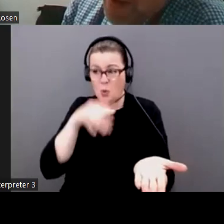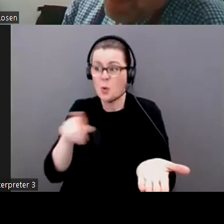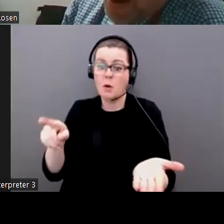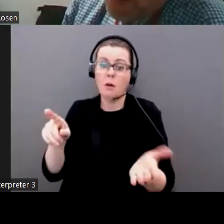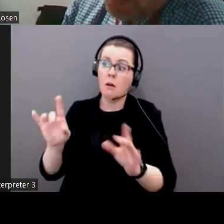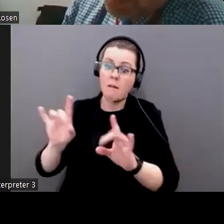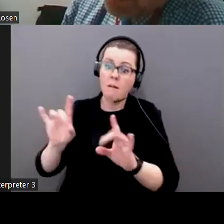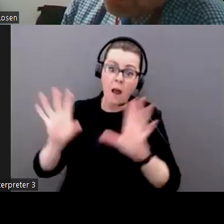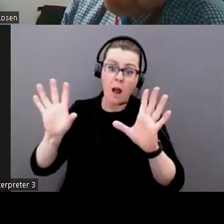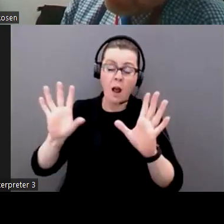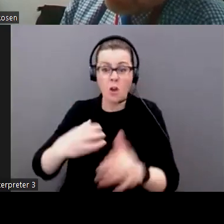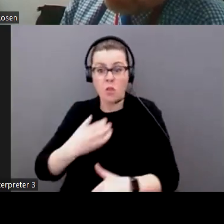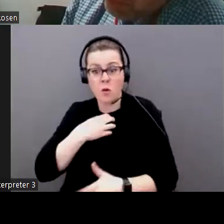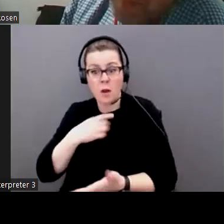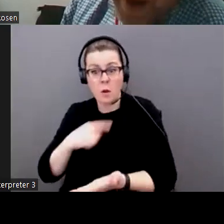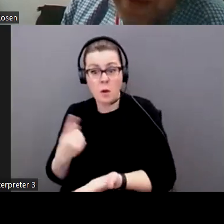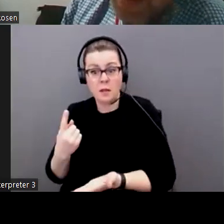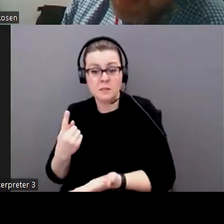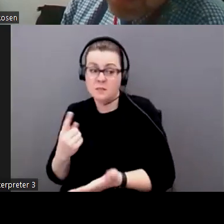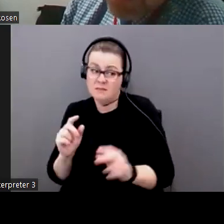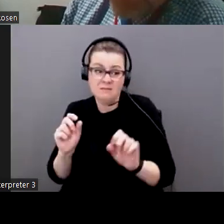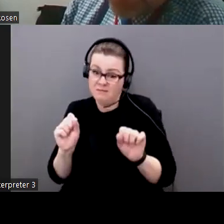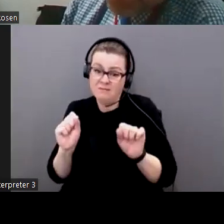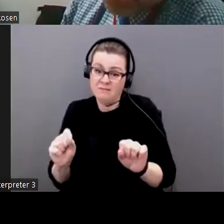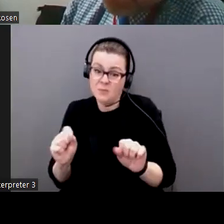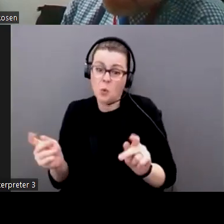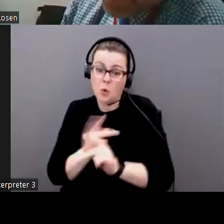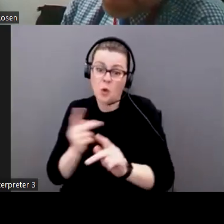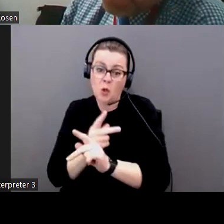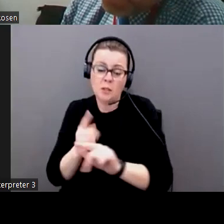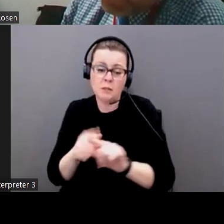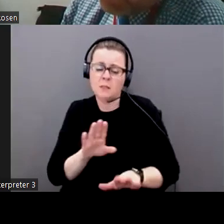can be life-threatening, but you have a right to make this decision.